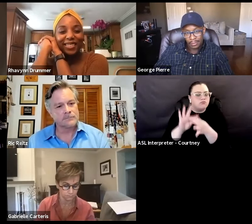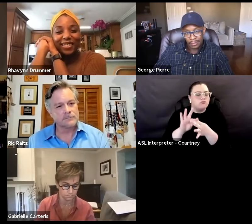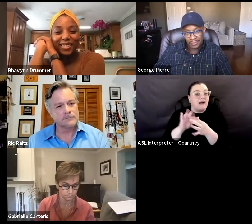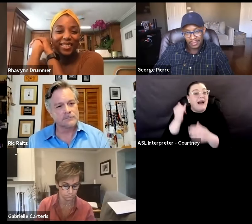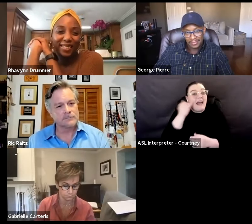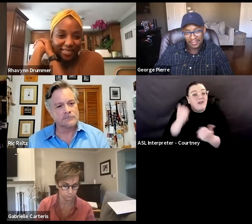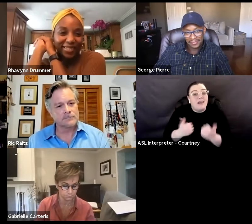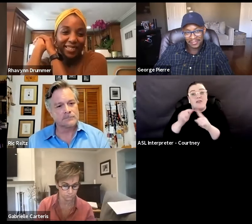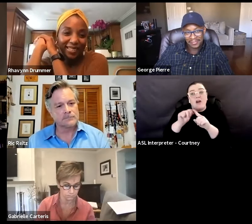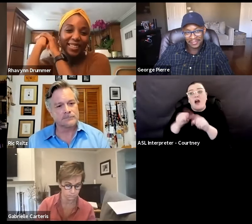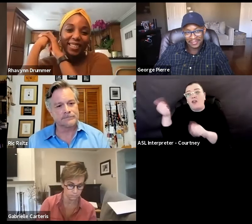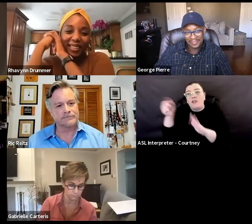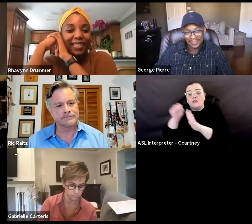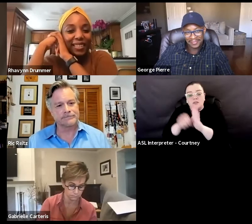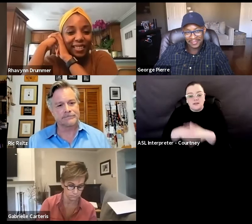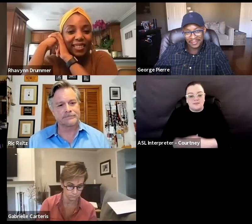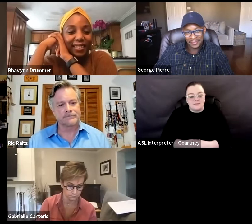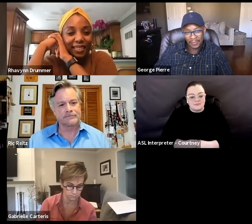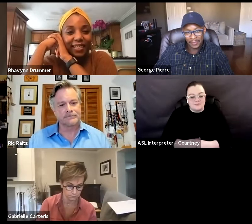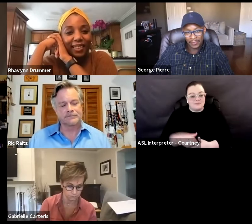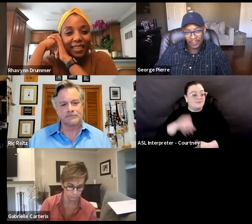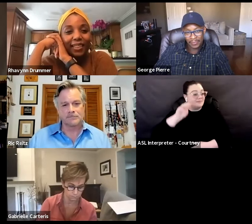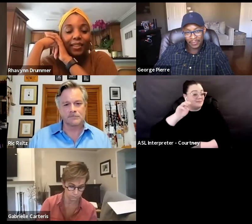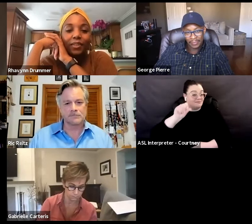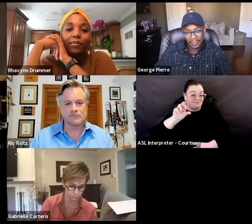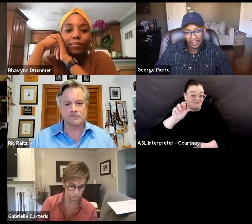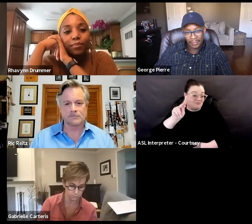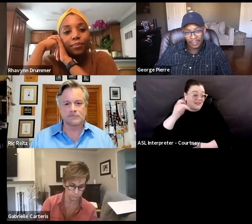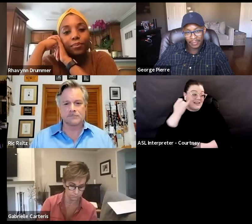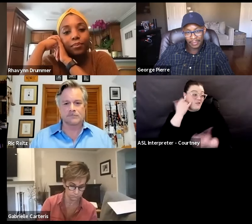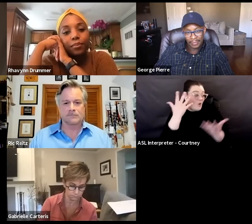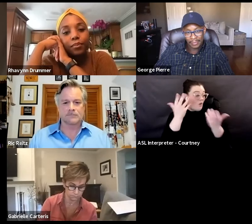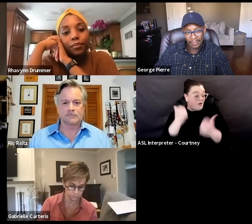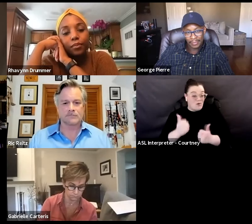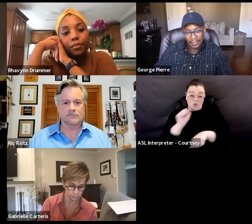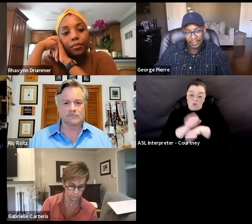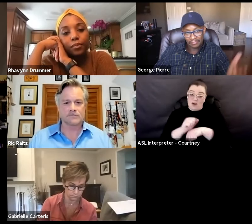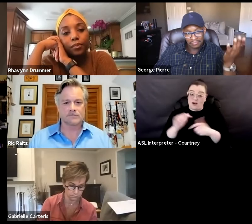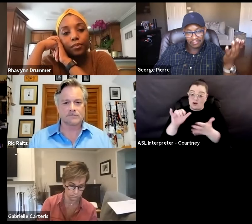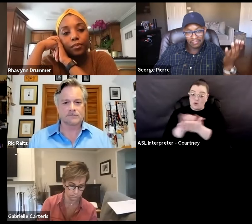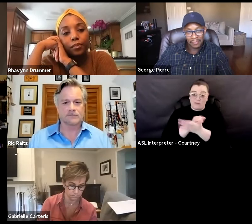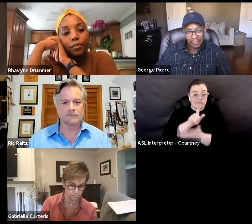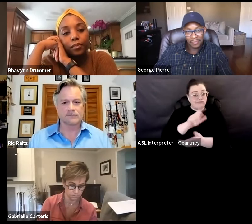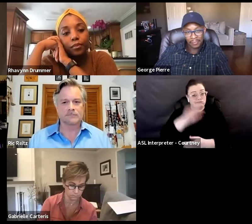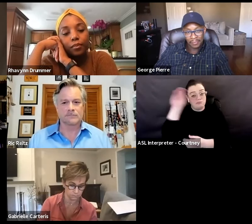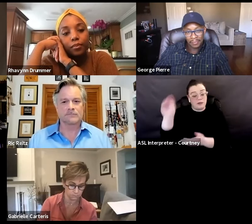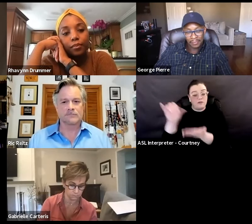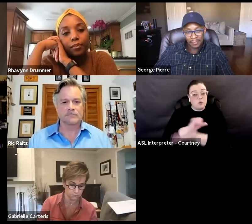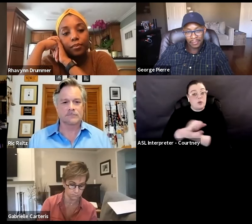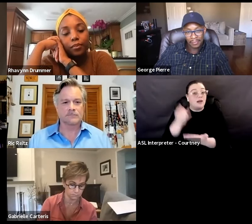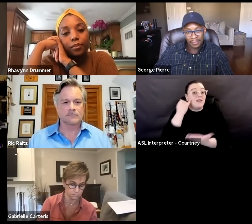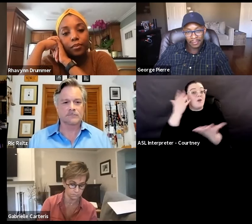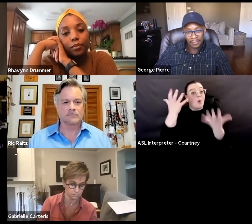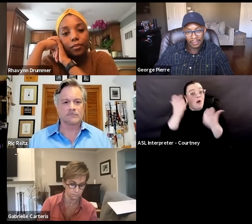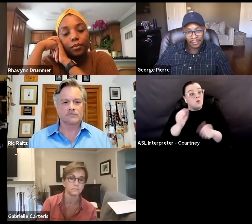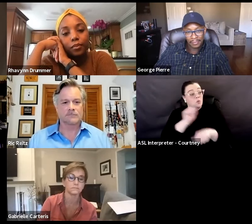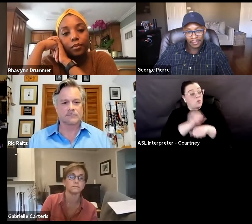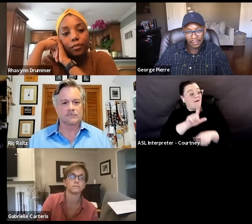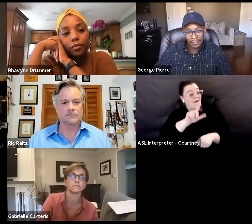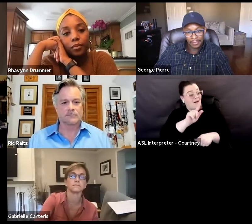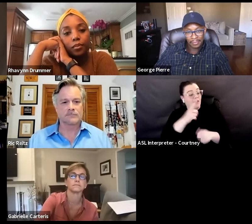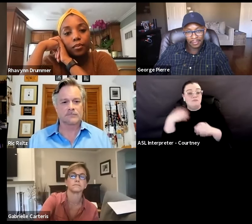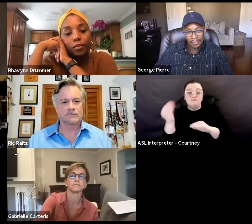wherever you want to work. That's the bottom line. If you want to work in New York, then move to New York. If you want to work in LA, move to LA. If you want to work in Atlanta,